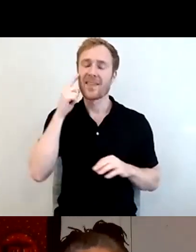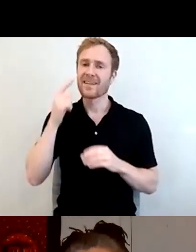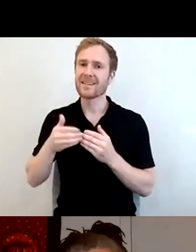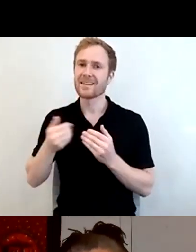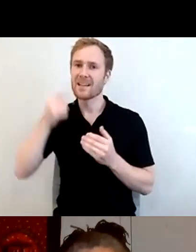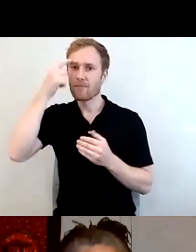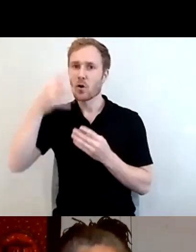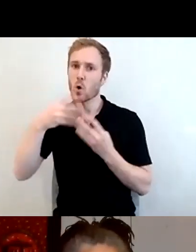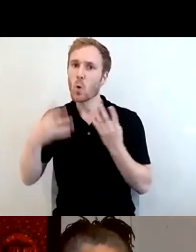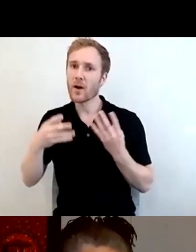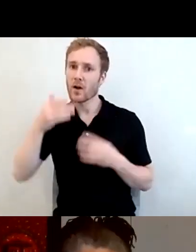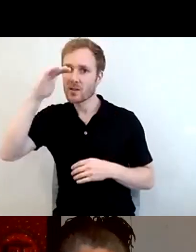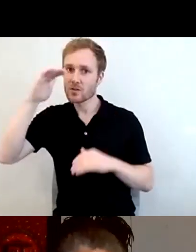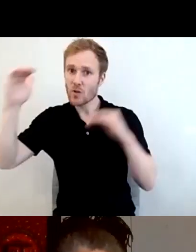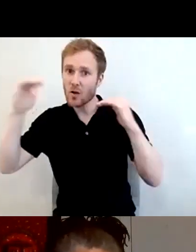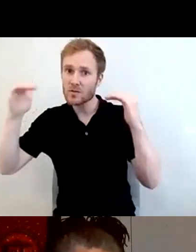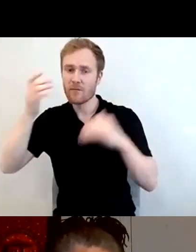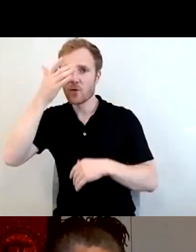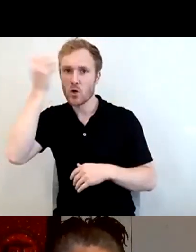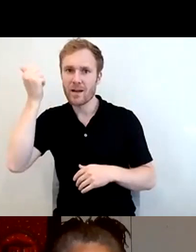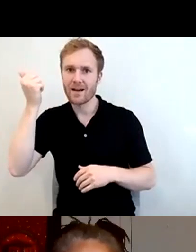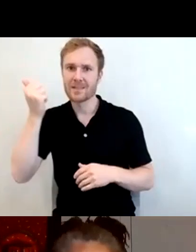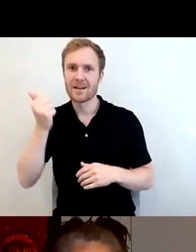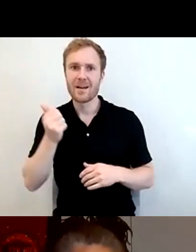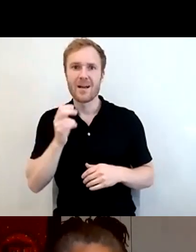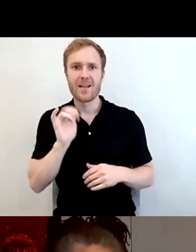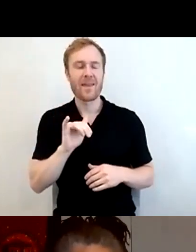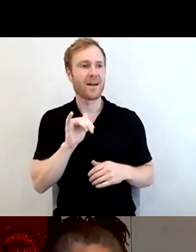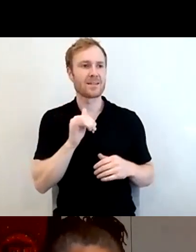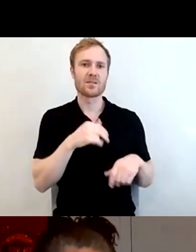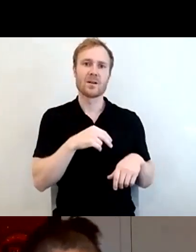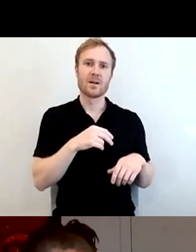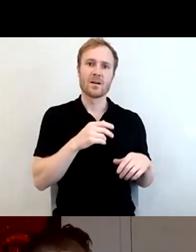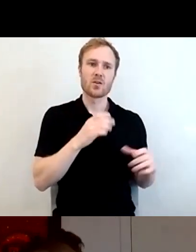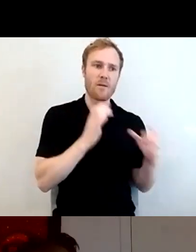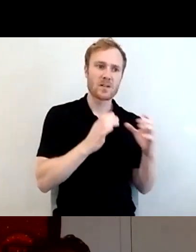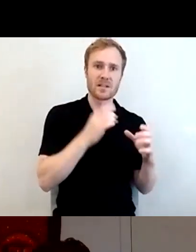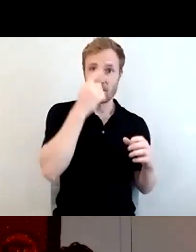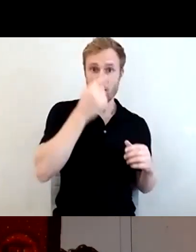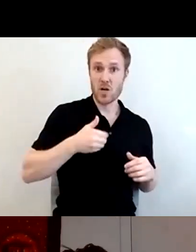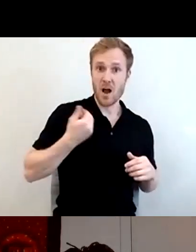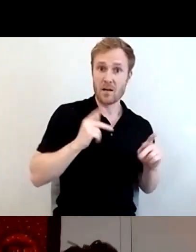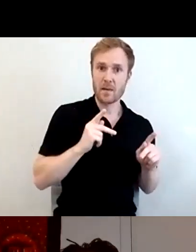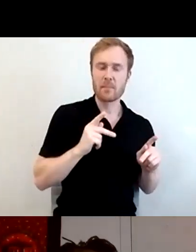forget how much that casual participation in young lives is absolutely life-saving. Anyway, that's...